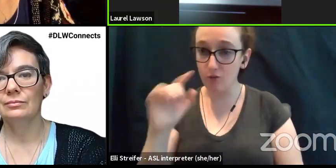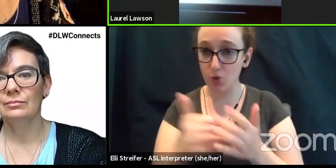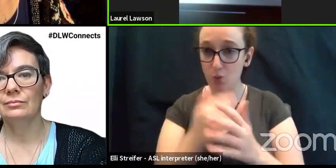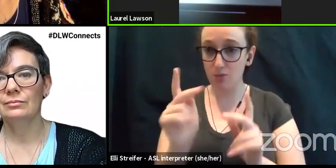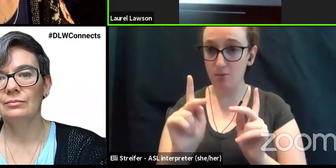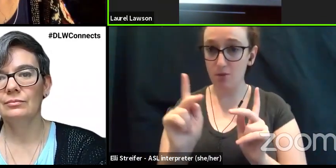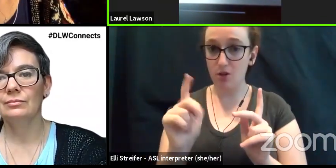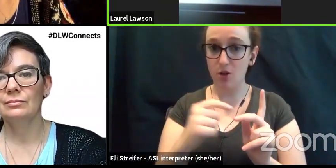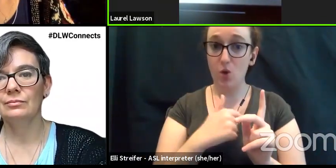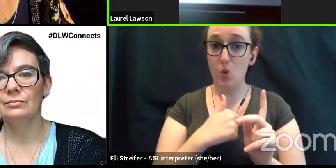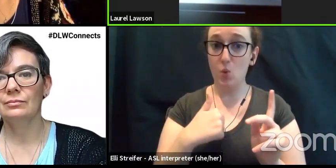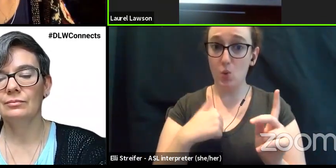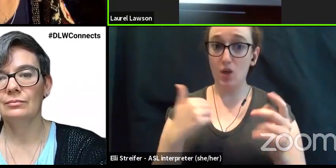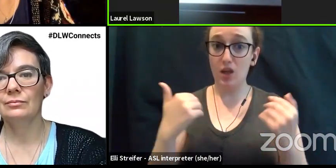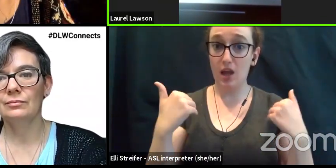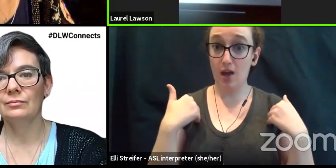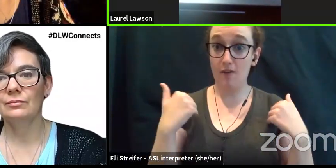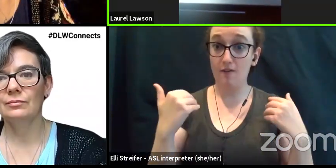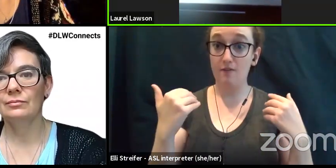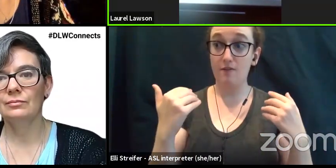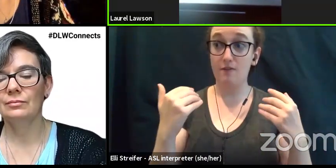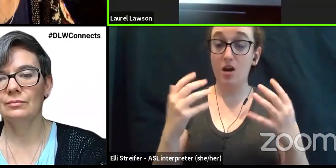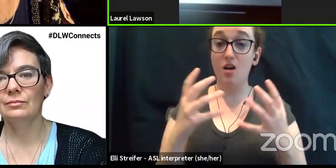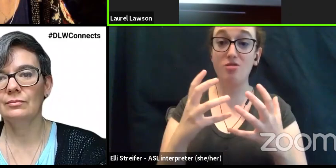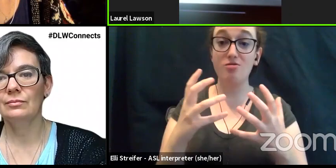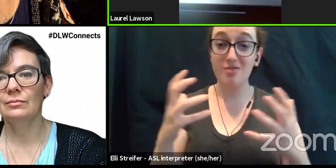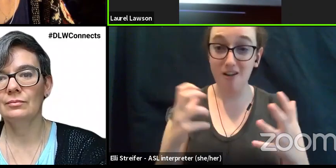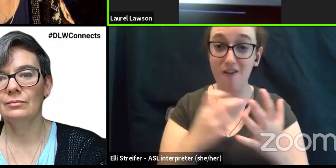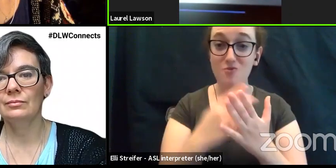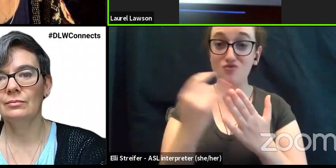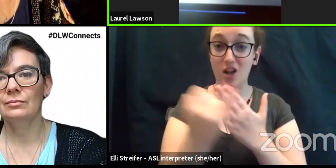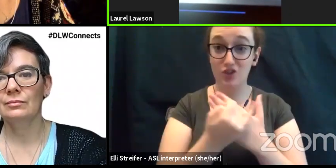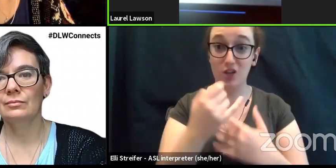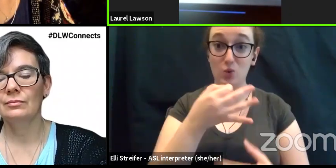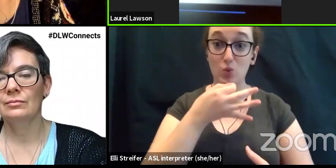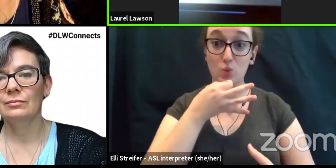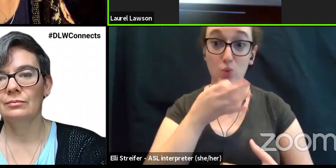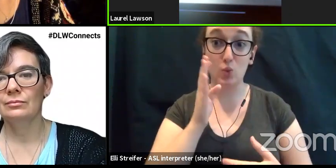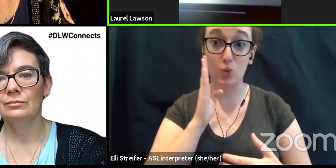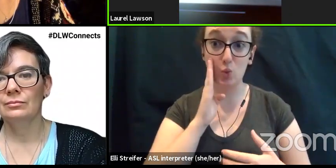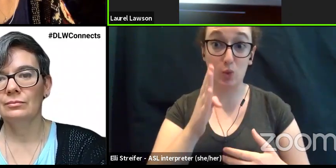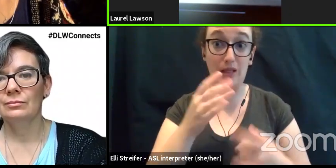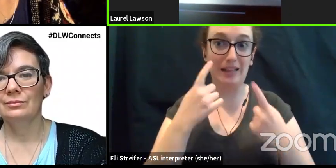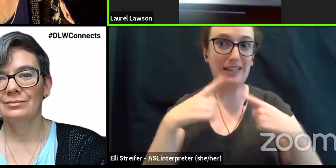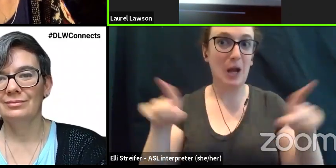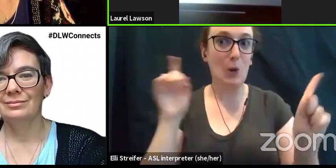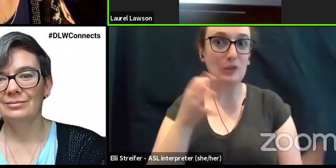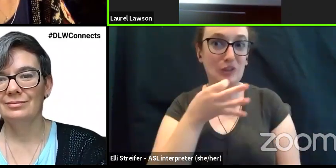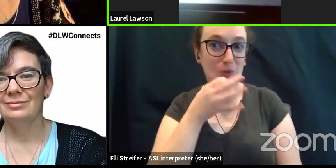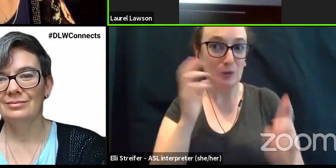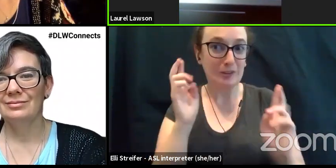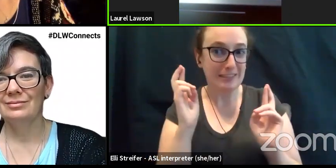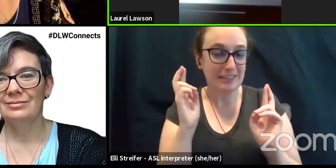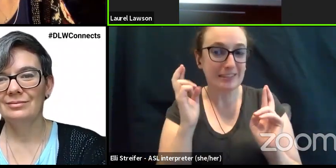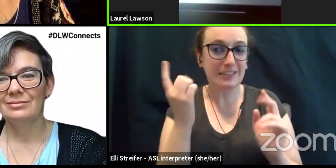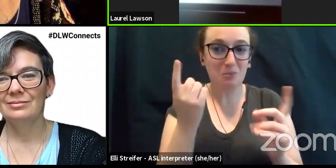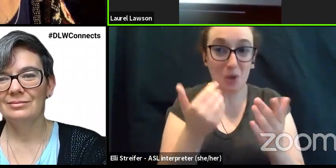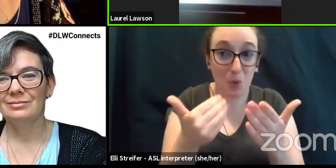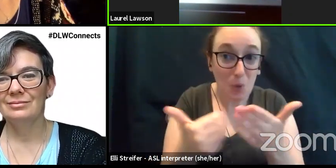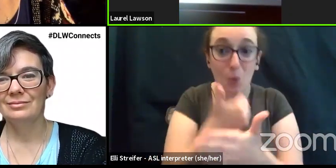major information and organizing projects that we'll hopefully be able to announce very soon in